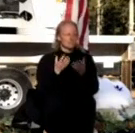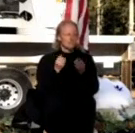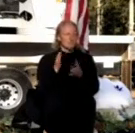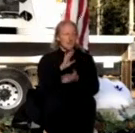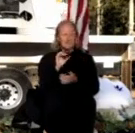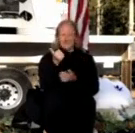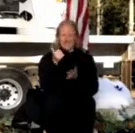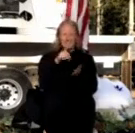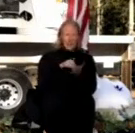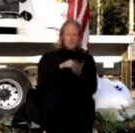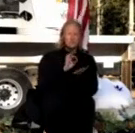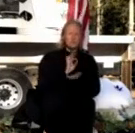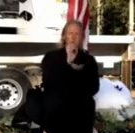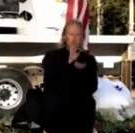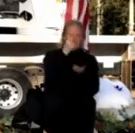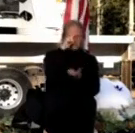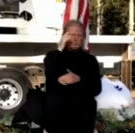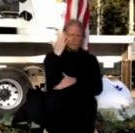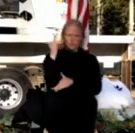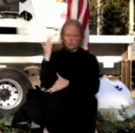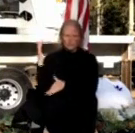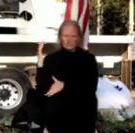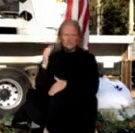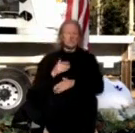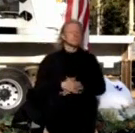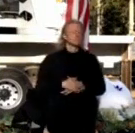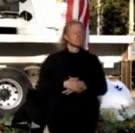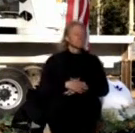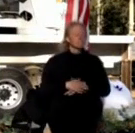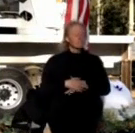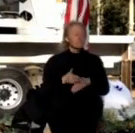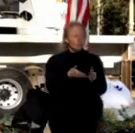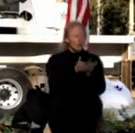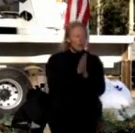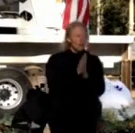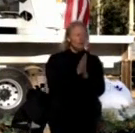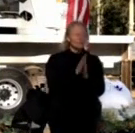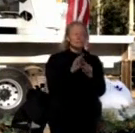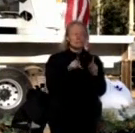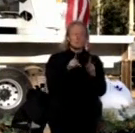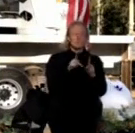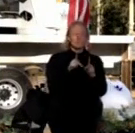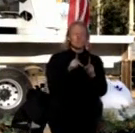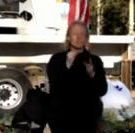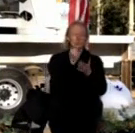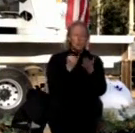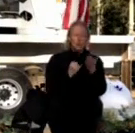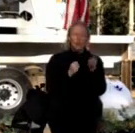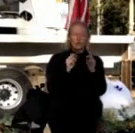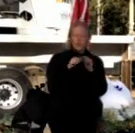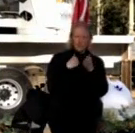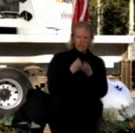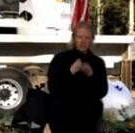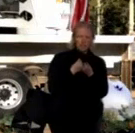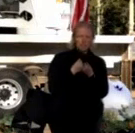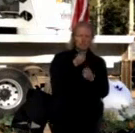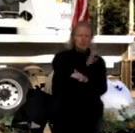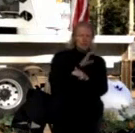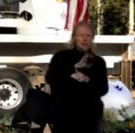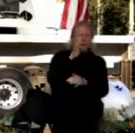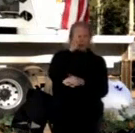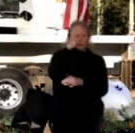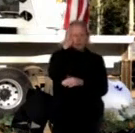about 10,000 ornaments for the trees. We turned to our colleagues at the state's art agency, Colorado Creative